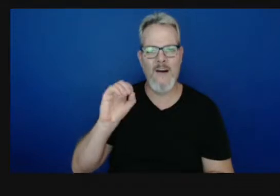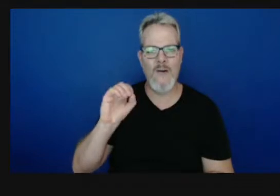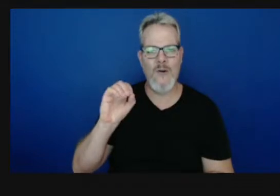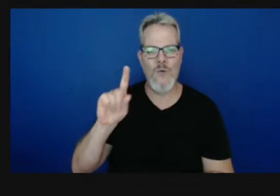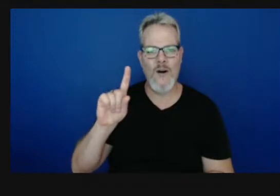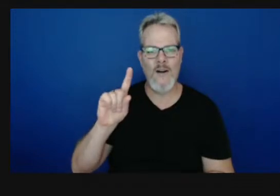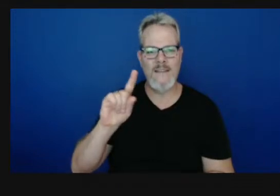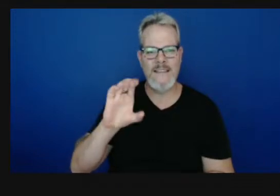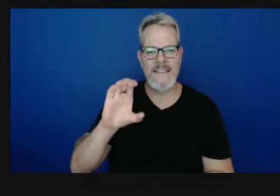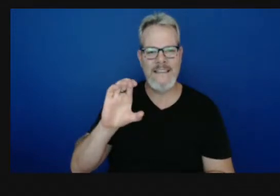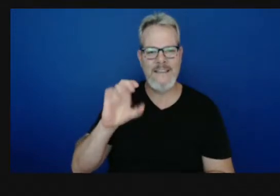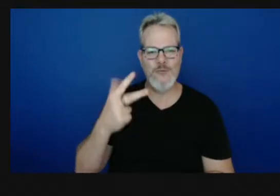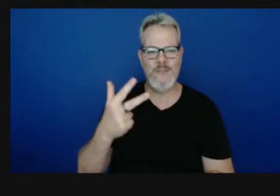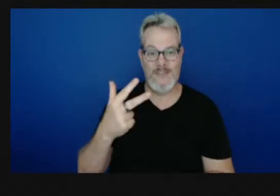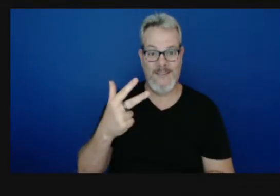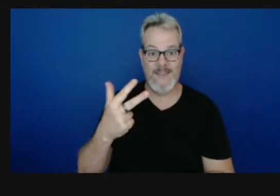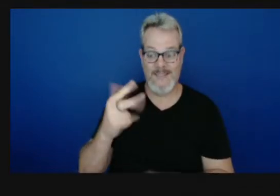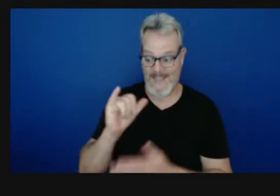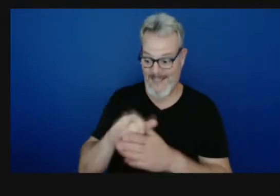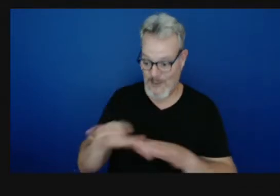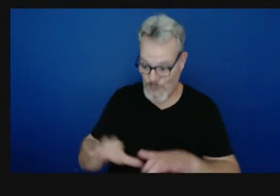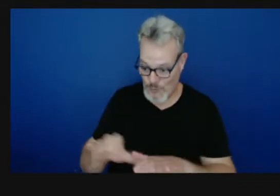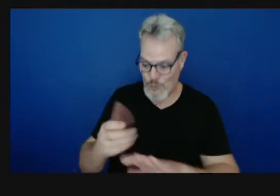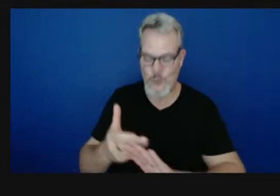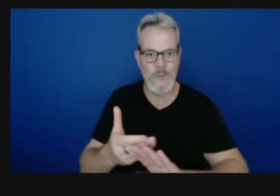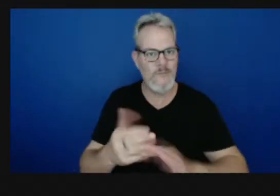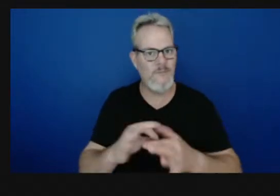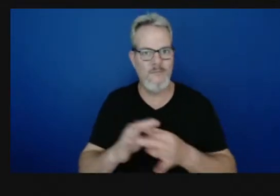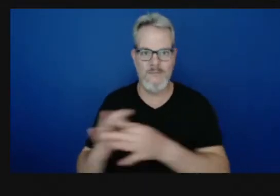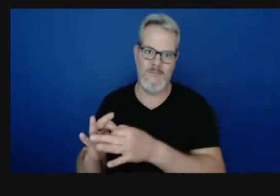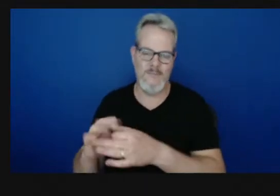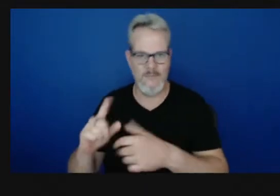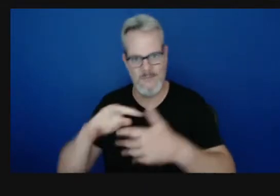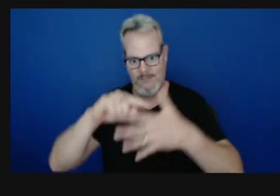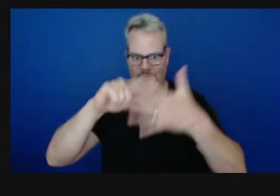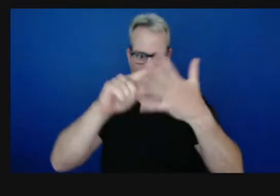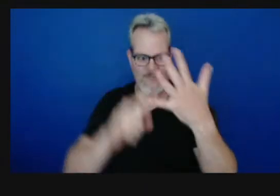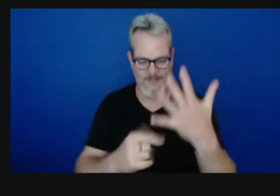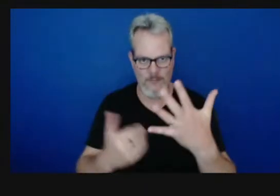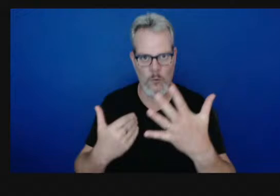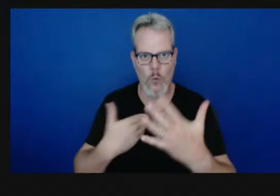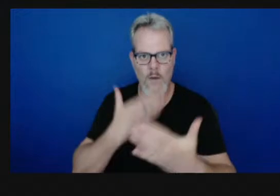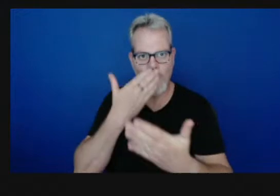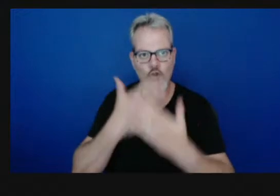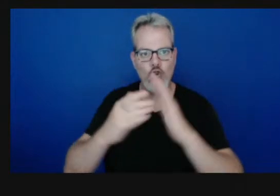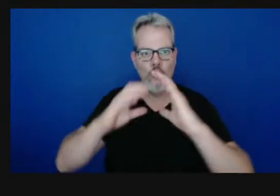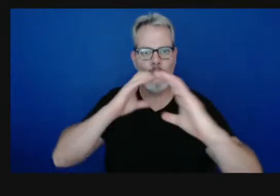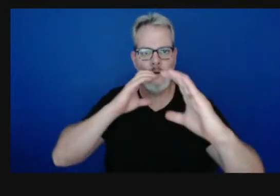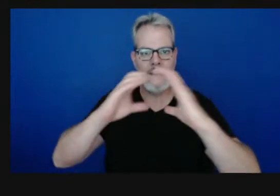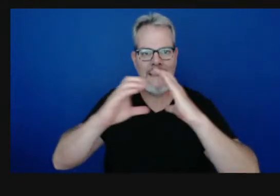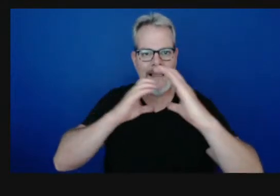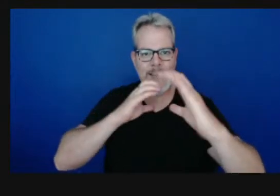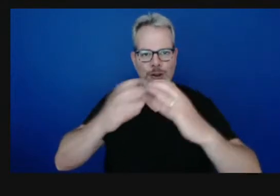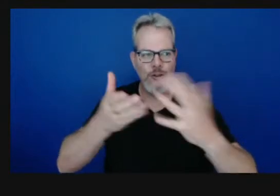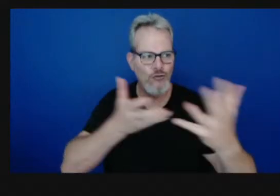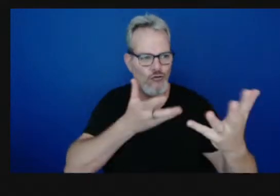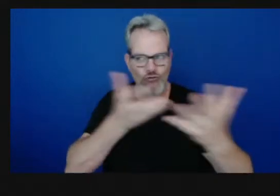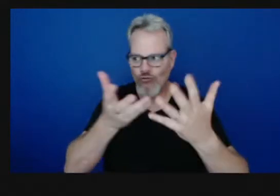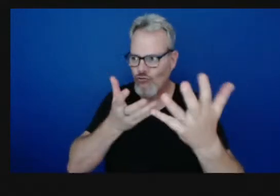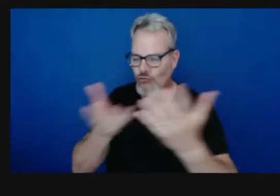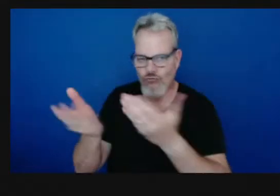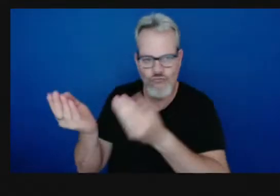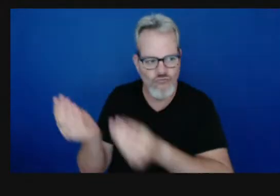volcano education. And just as important that we have good communication channels to share information when it's needed with